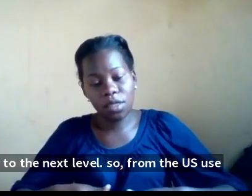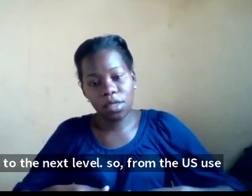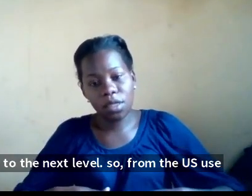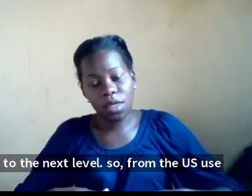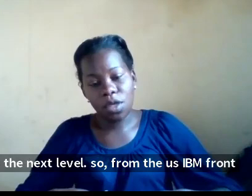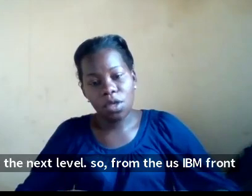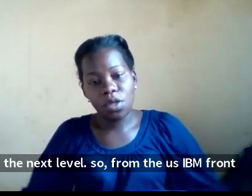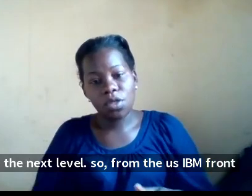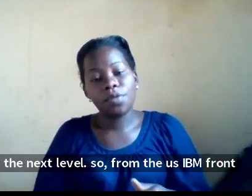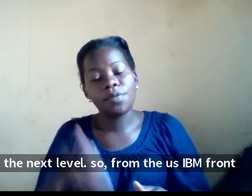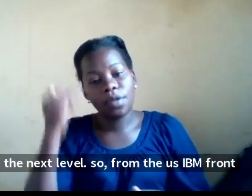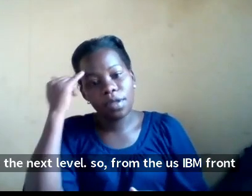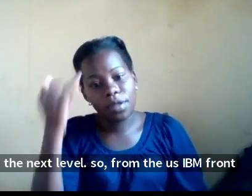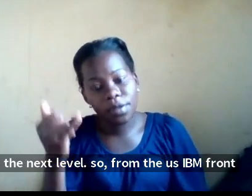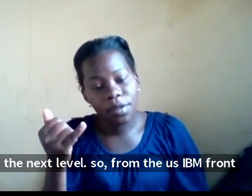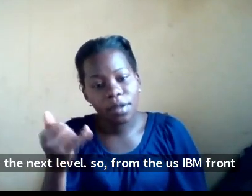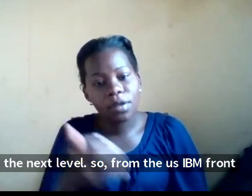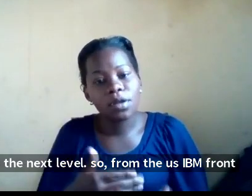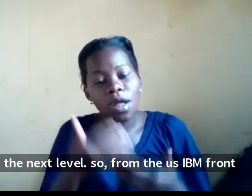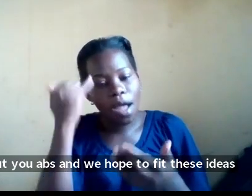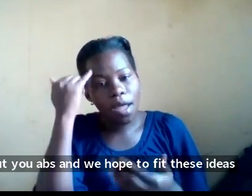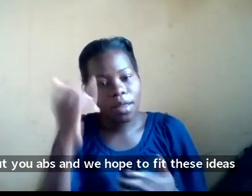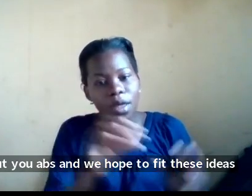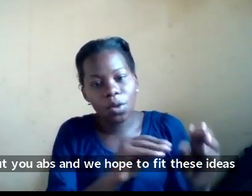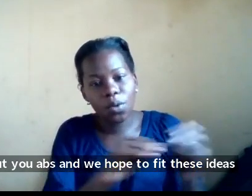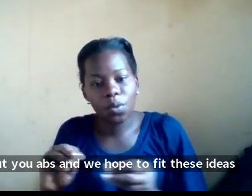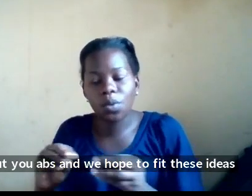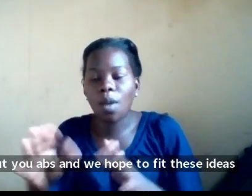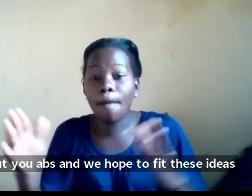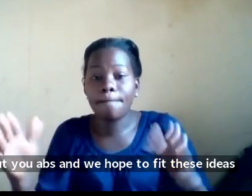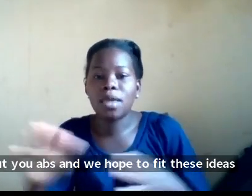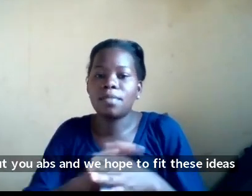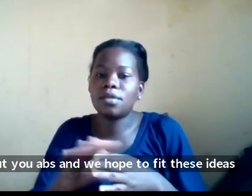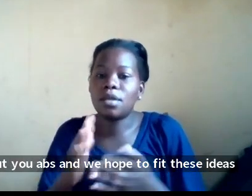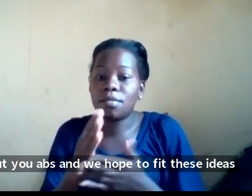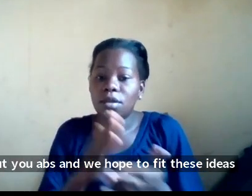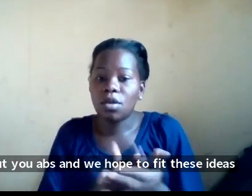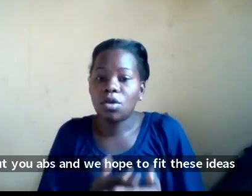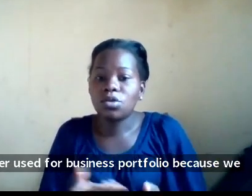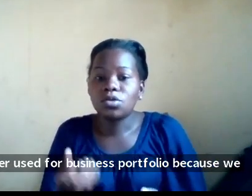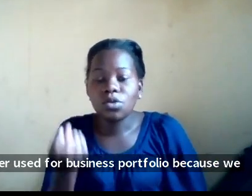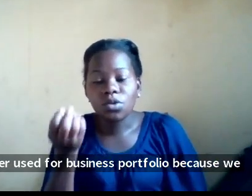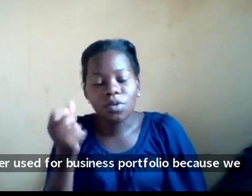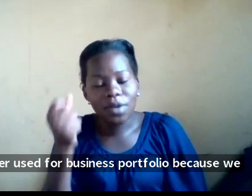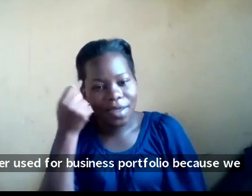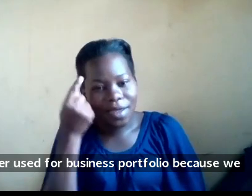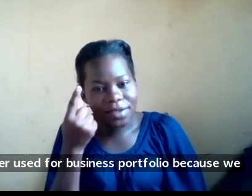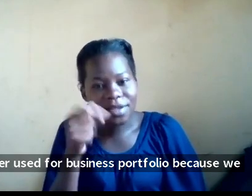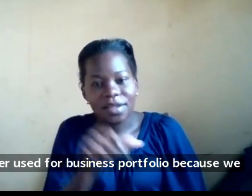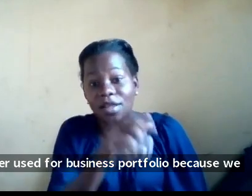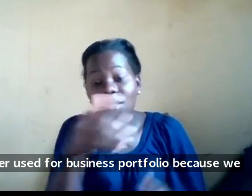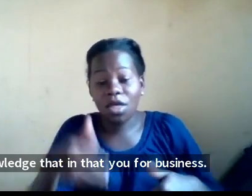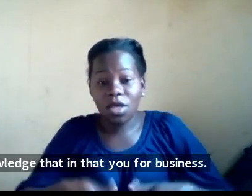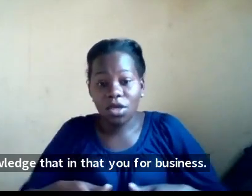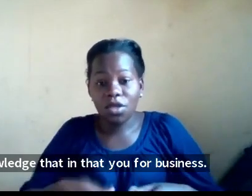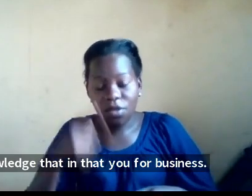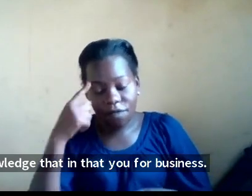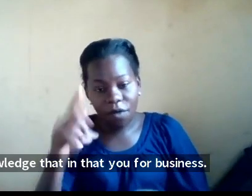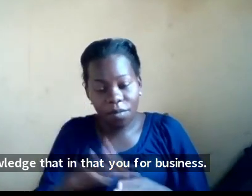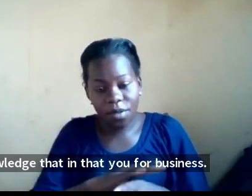from the youth ideathon, we hope to feed these ideas into our bigger youth for business portfolio, because we acknowledge that in that youth for business program, we